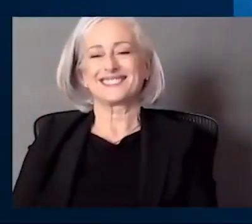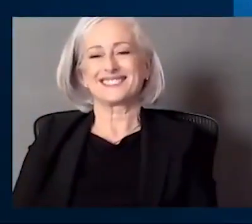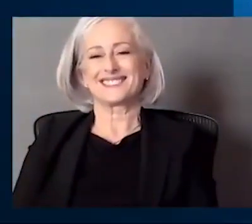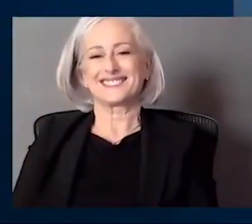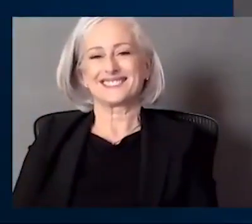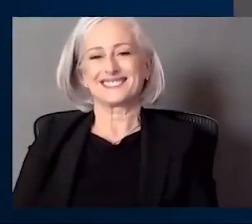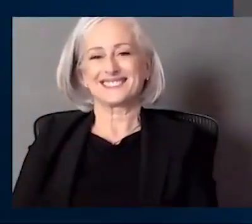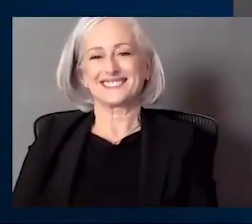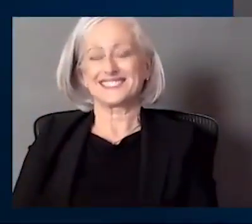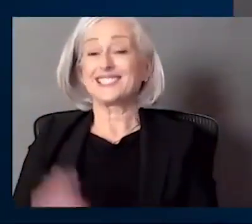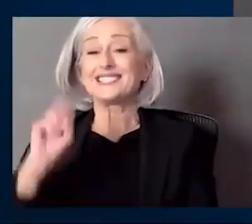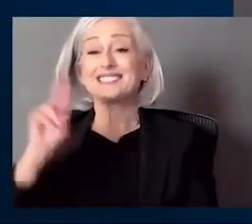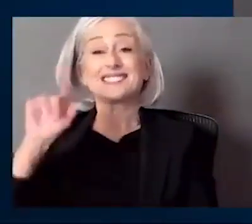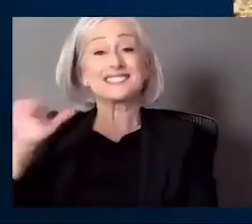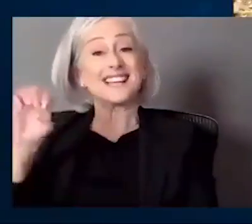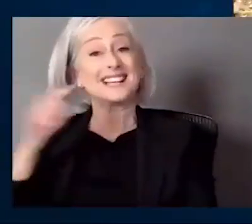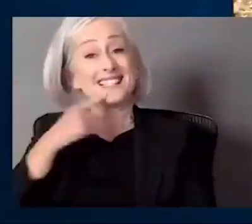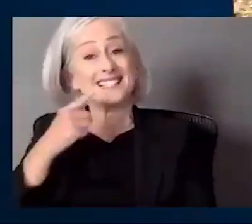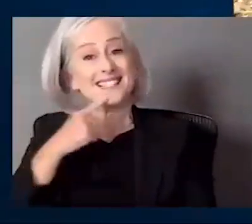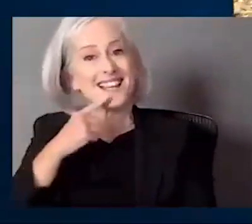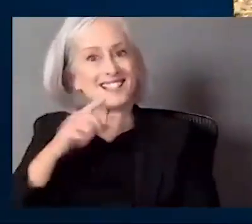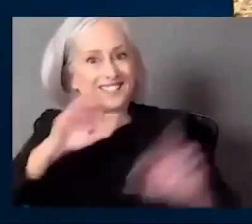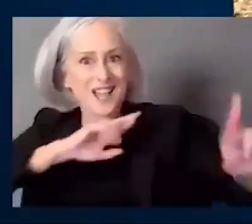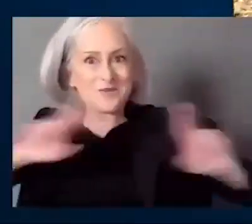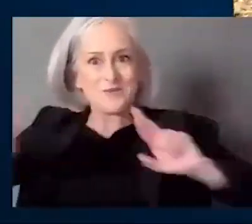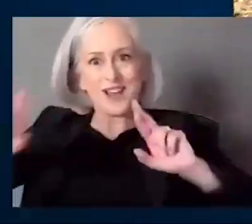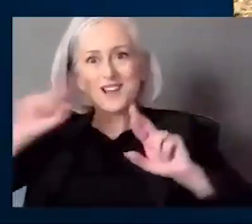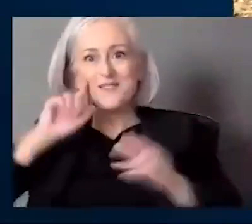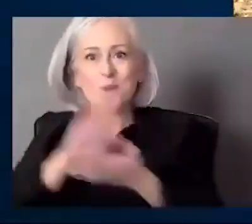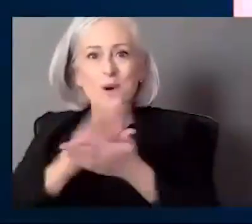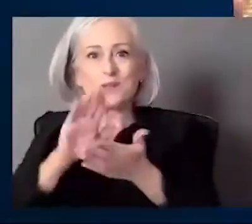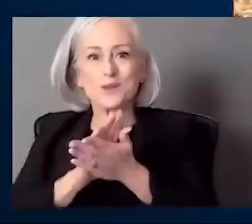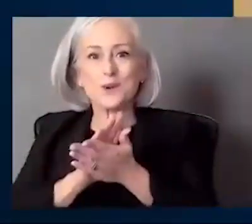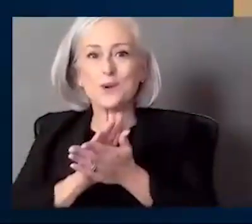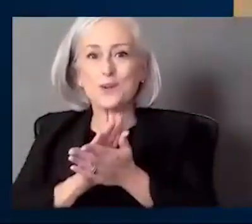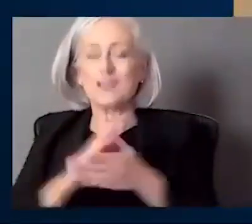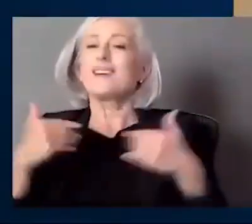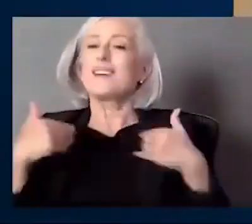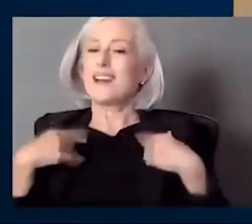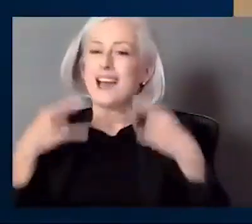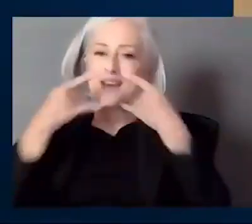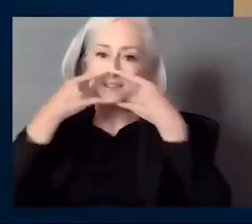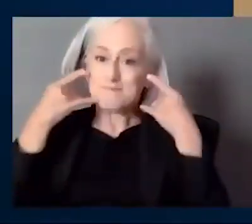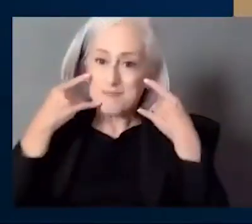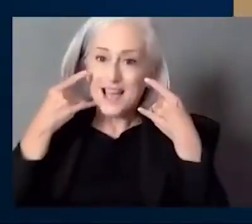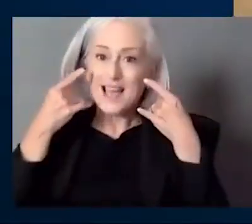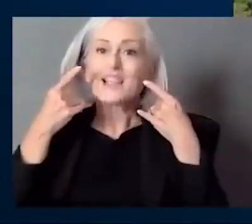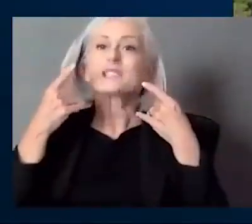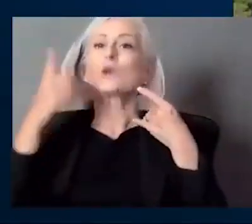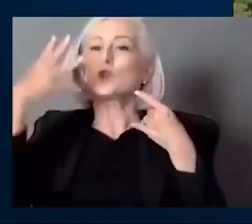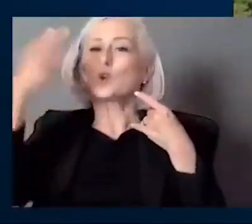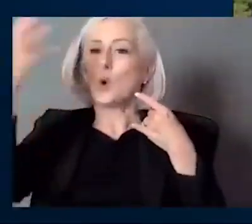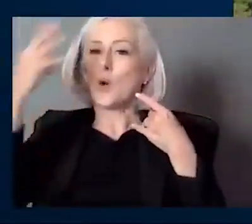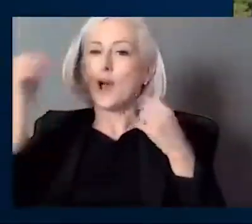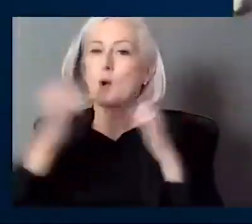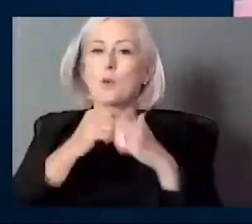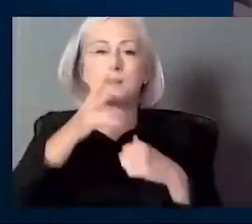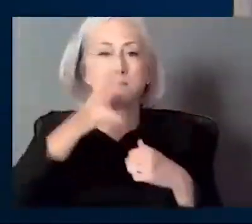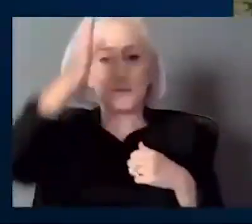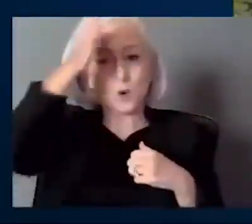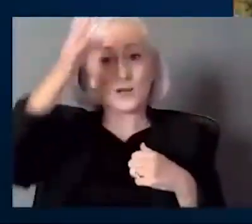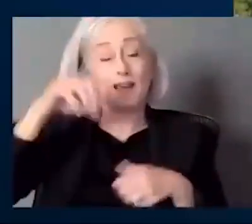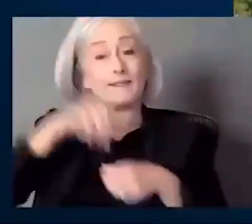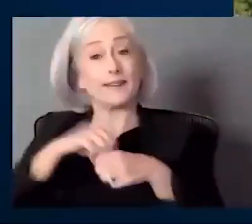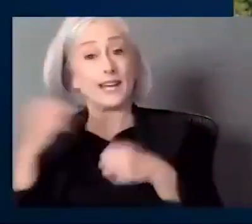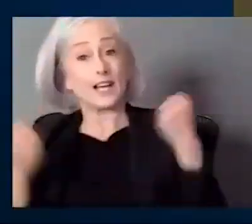Sunny says, get ready for school by wearing your mask out with mom or dad. In the car, outside,